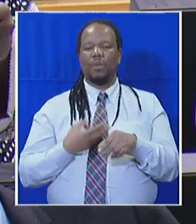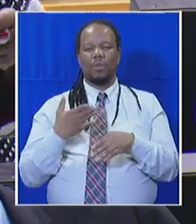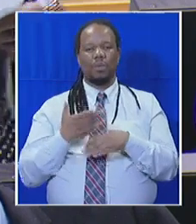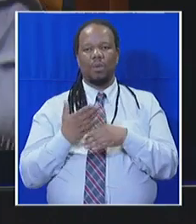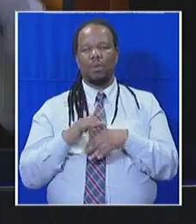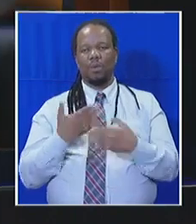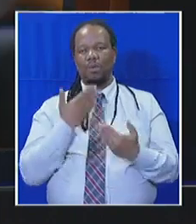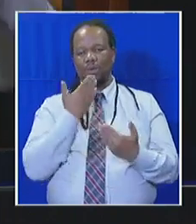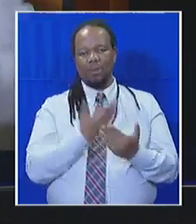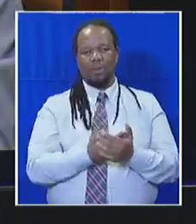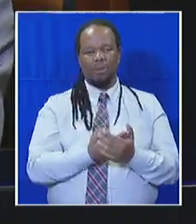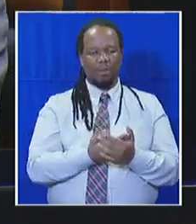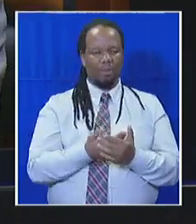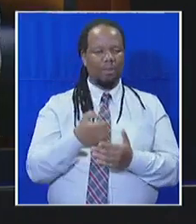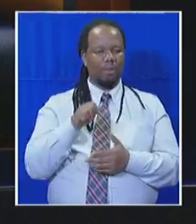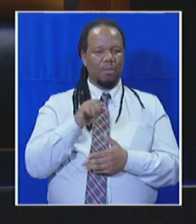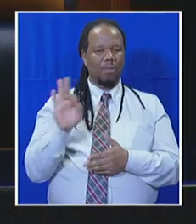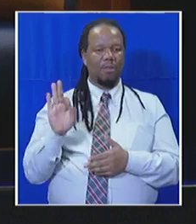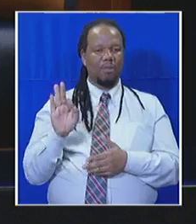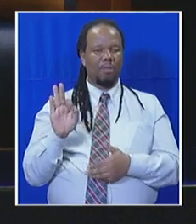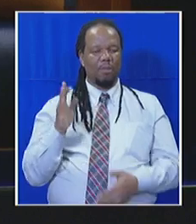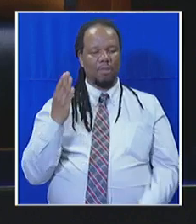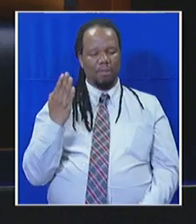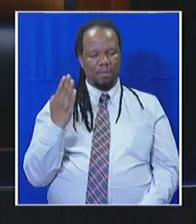you. The EFF.